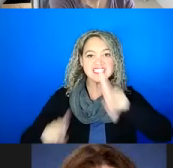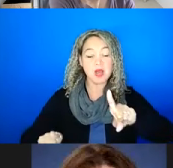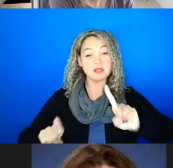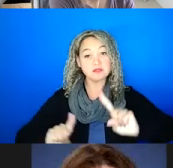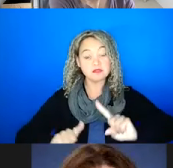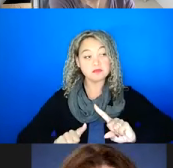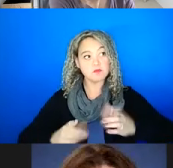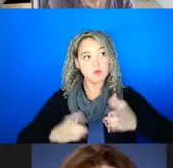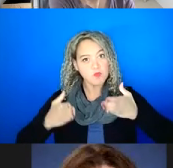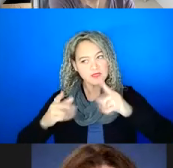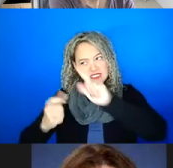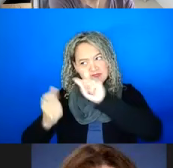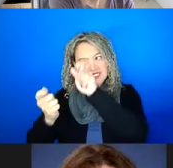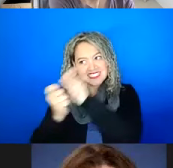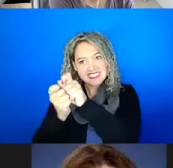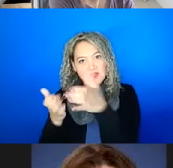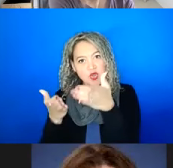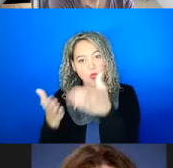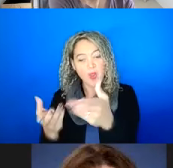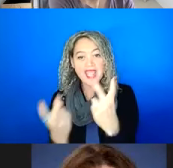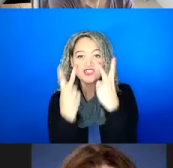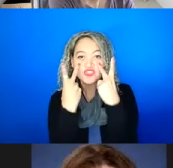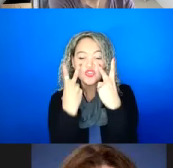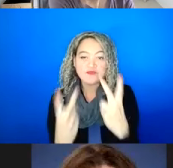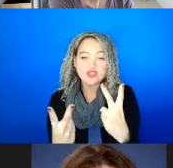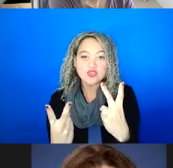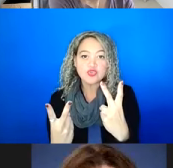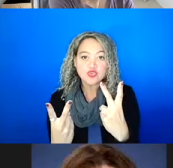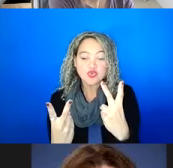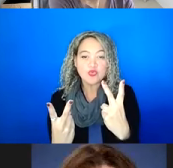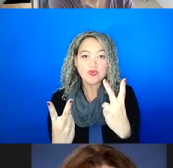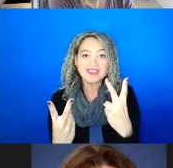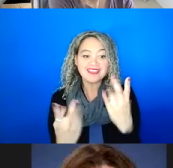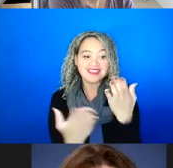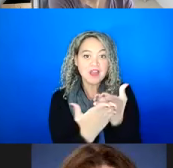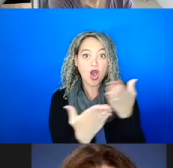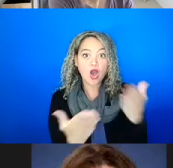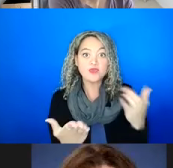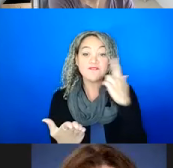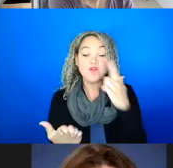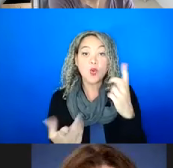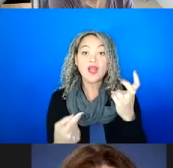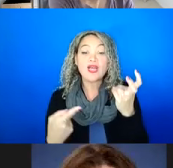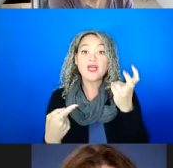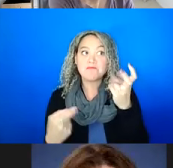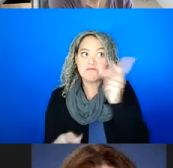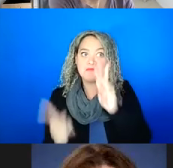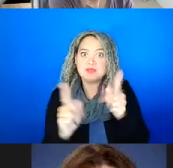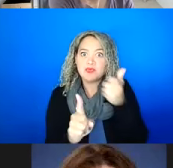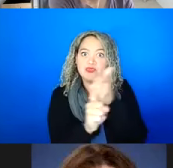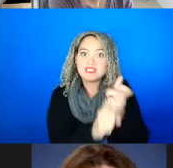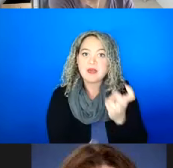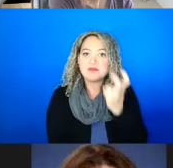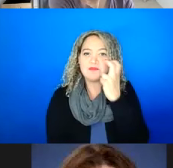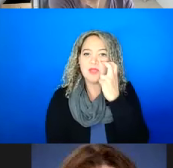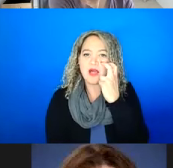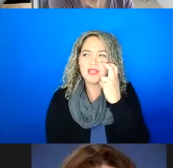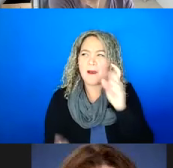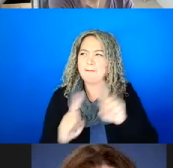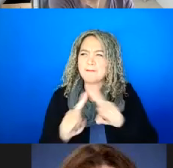categorical way to viewing objects in the congenitally blind. Yet we always call that visual